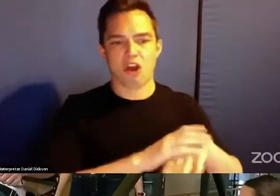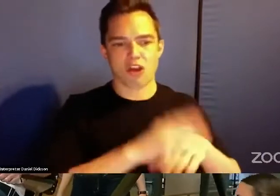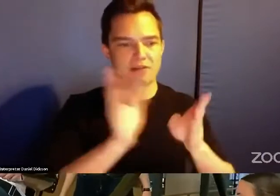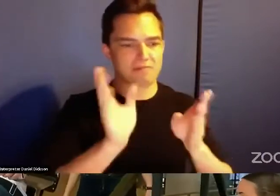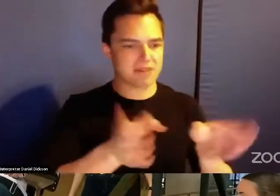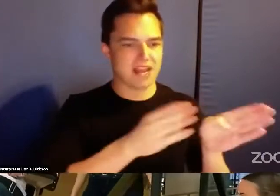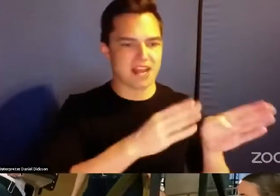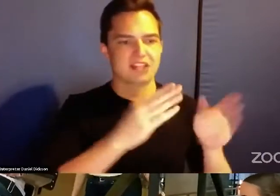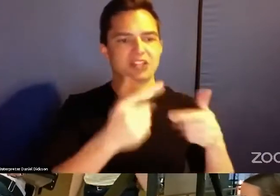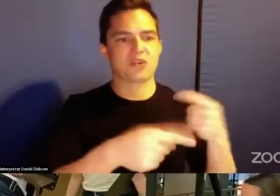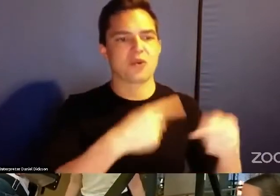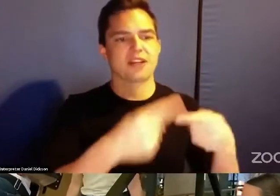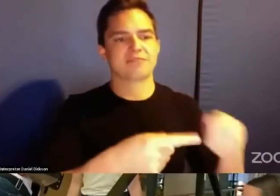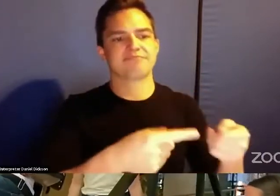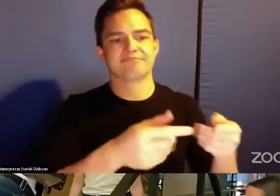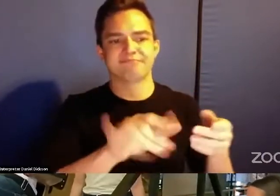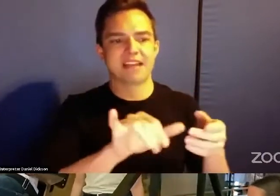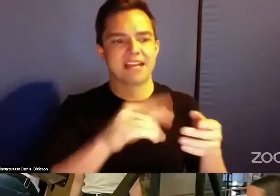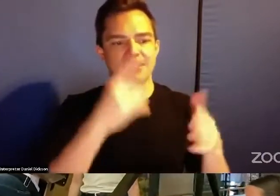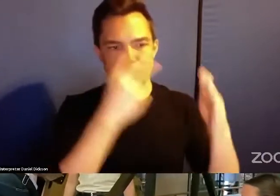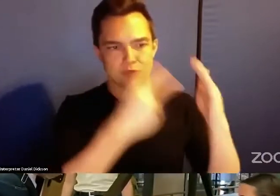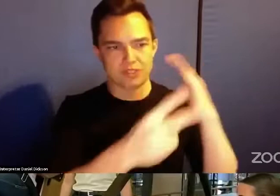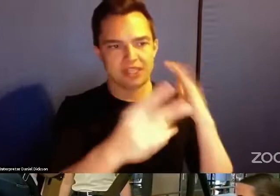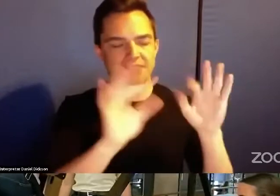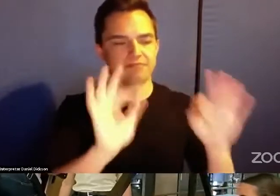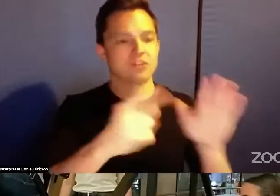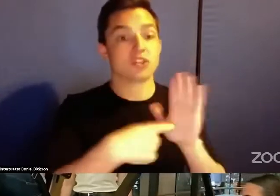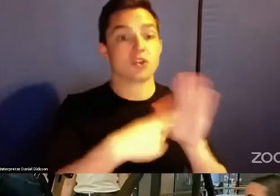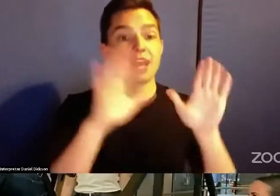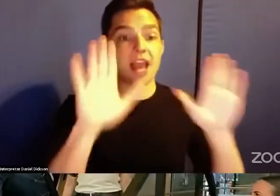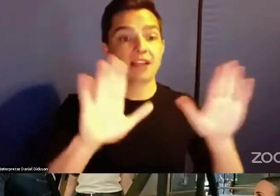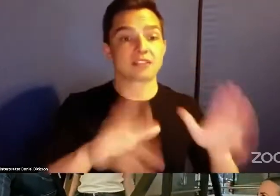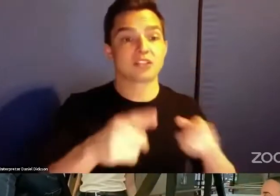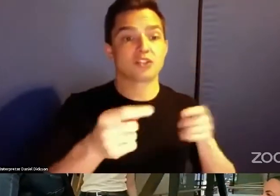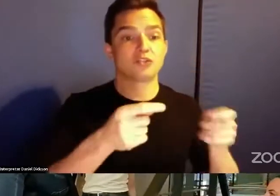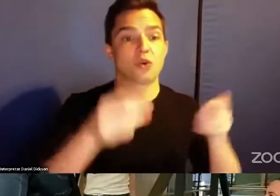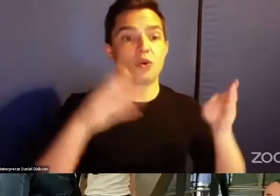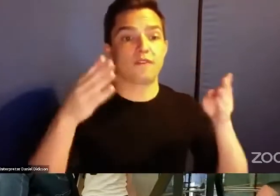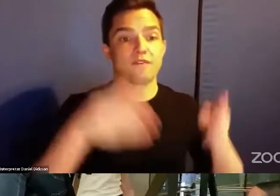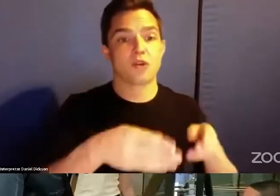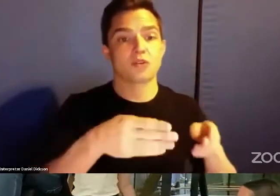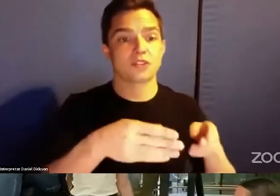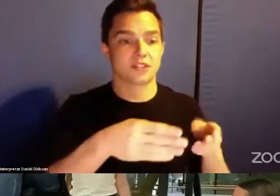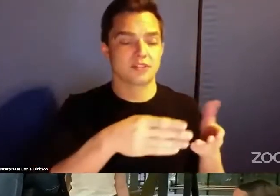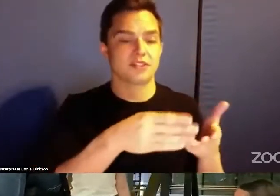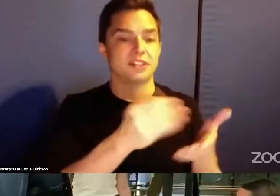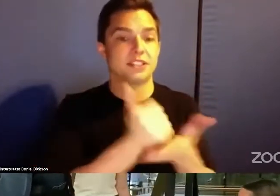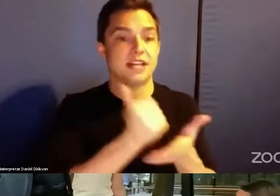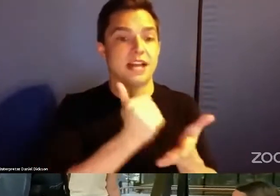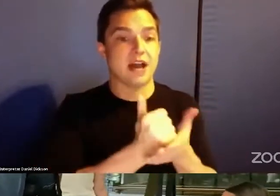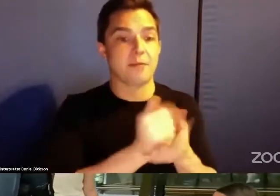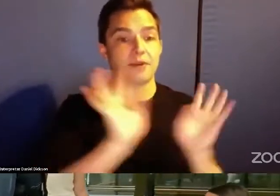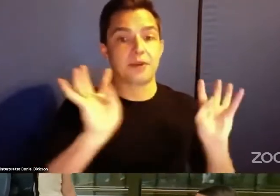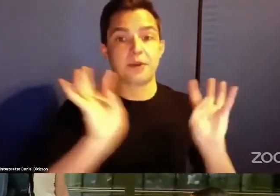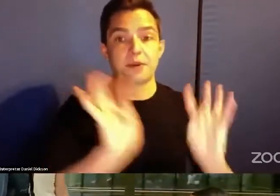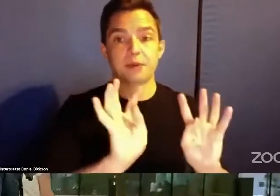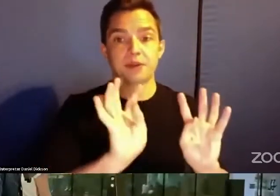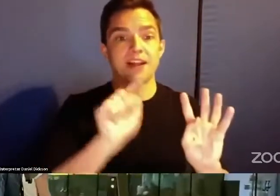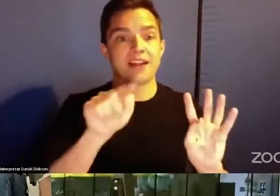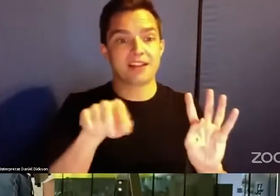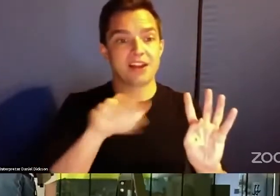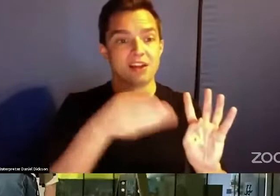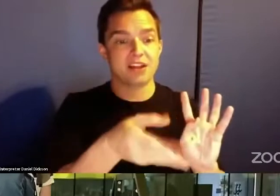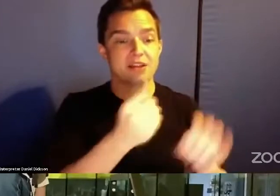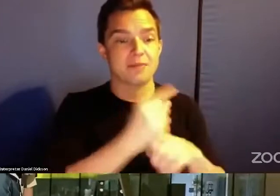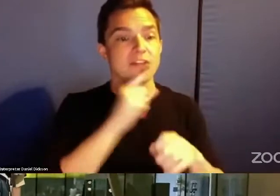showing excellent control, focus. The helpers are there, Roland, to make sure that he's to be caught if